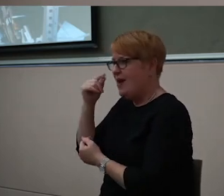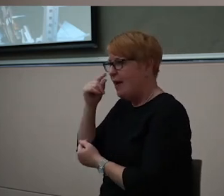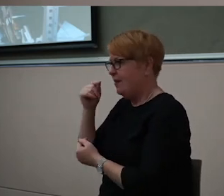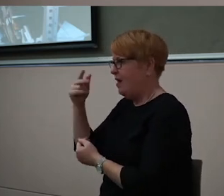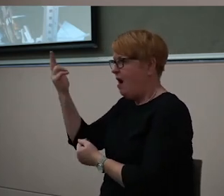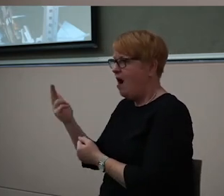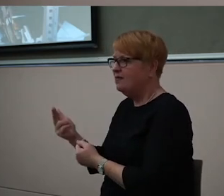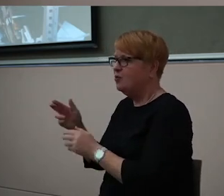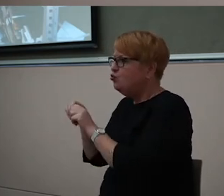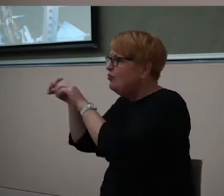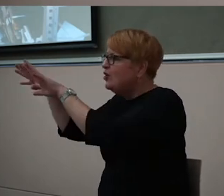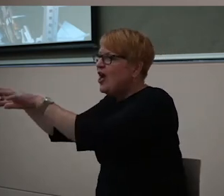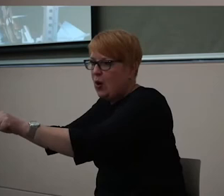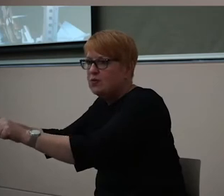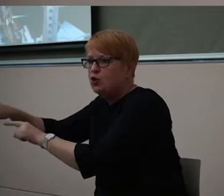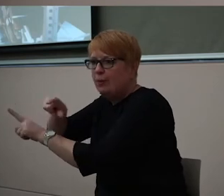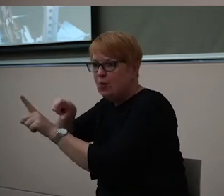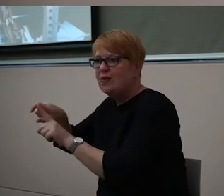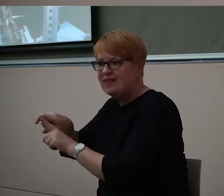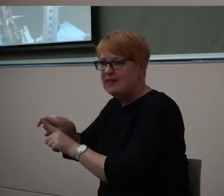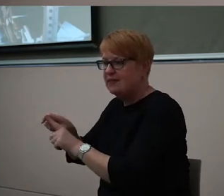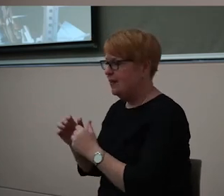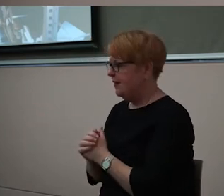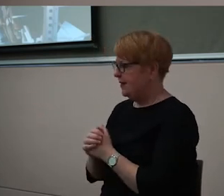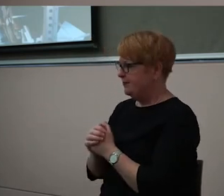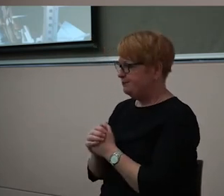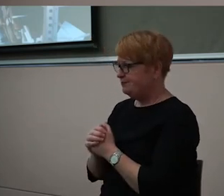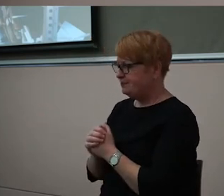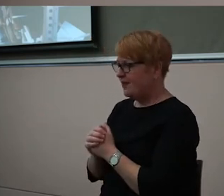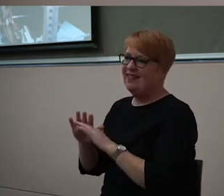academic text, whatever that might be. And then what,